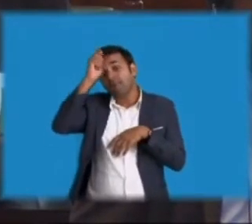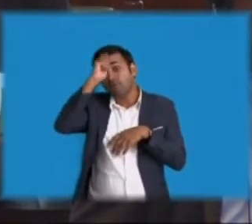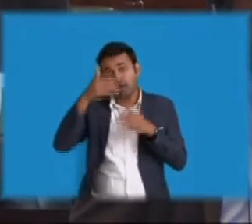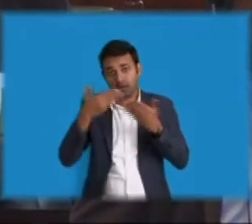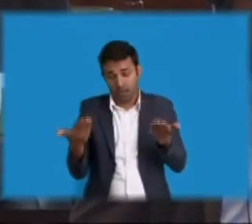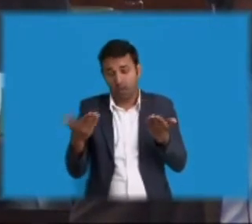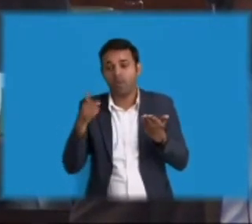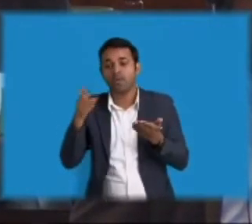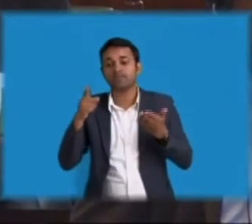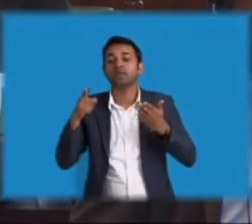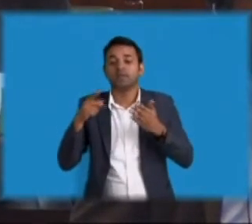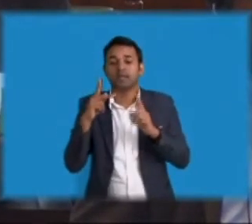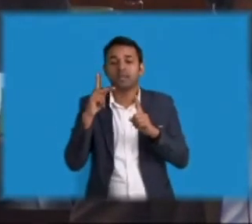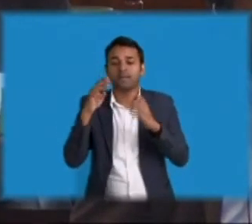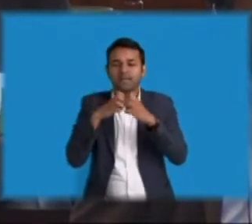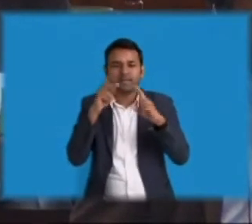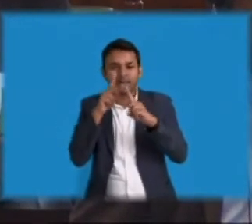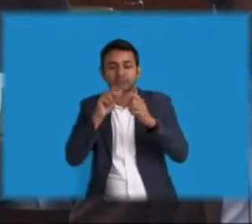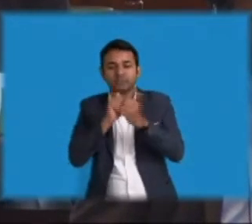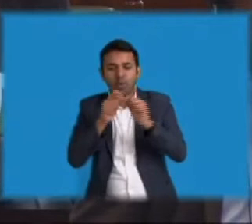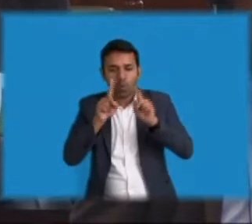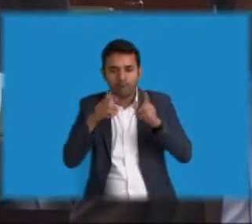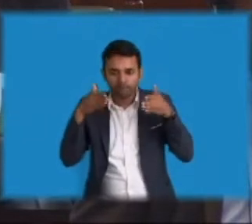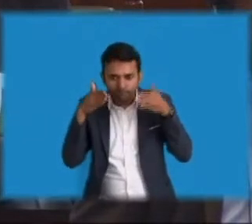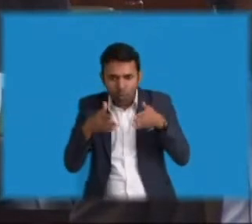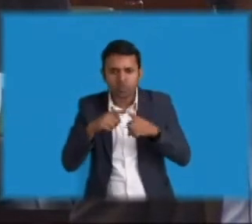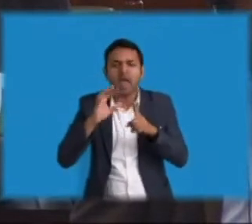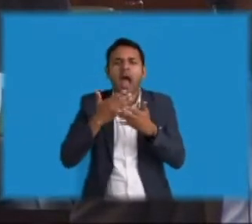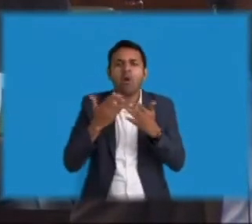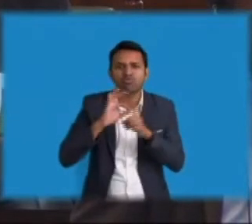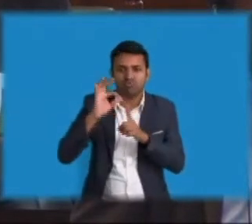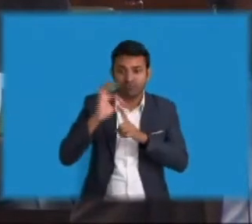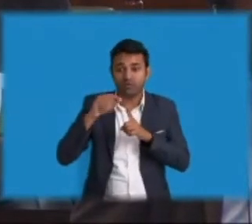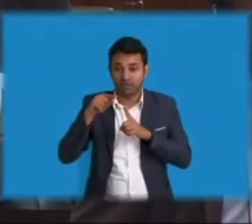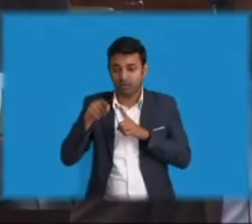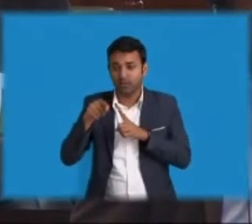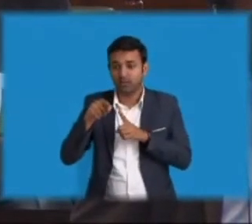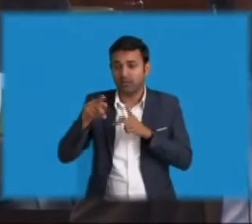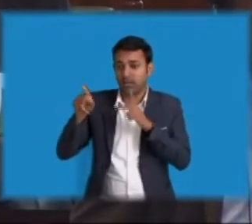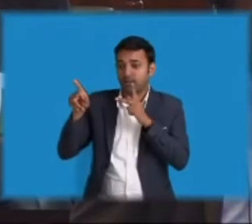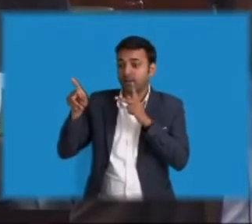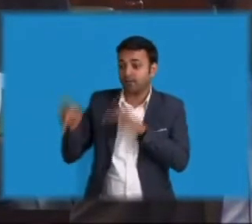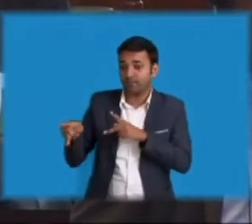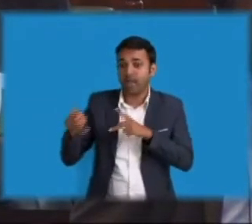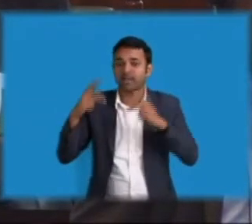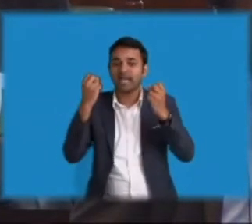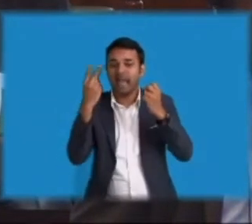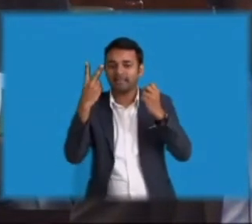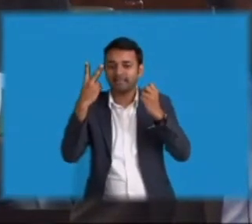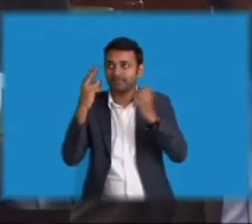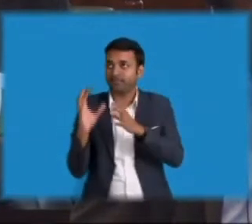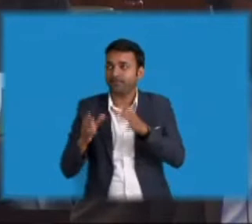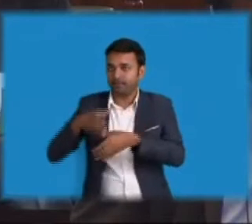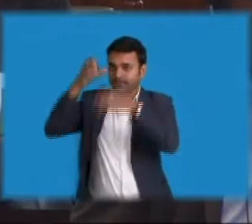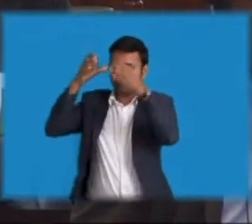multi-purpose sports facilities, which includes upgrading of Gavi Park with new floodlights and event center, has been completed at a cost